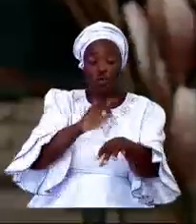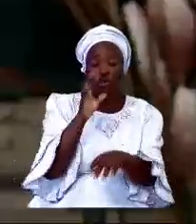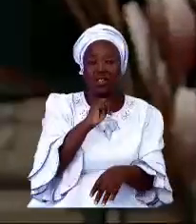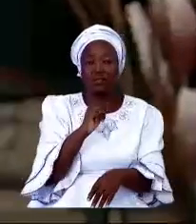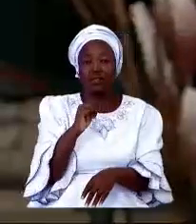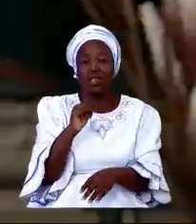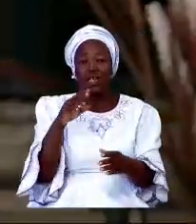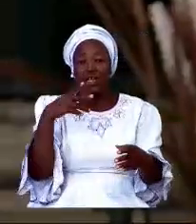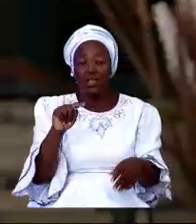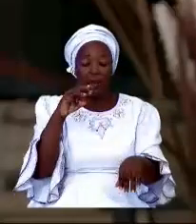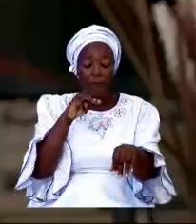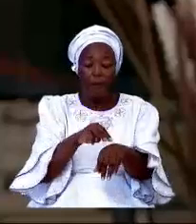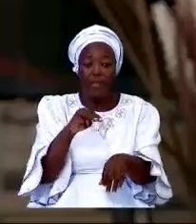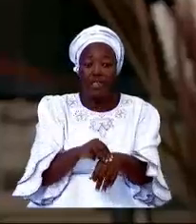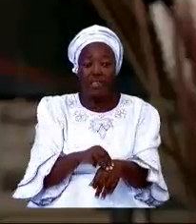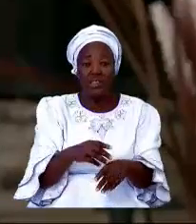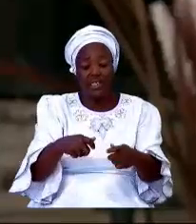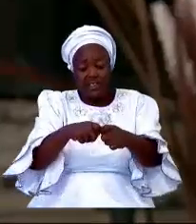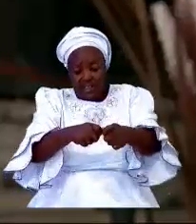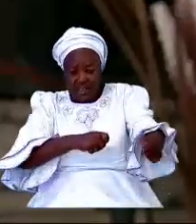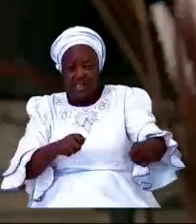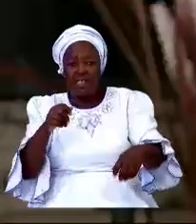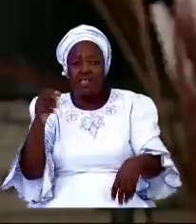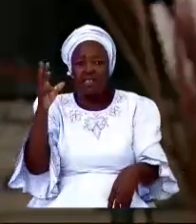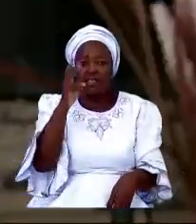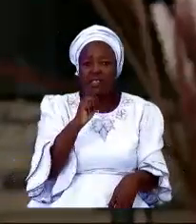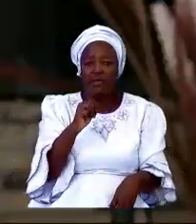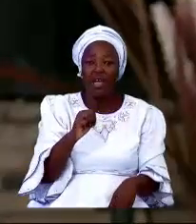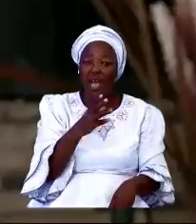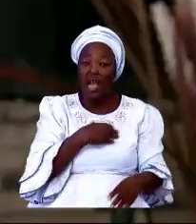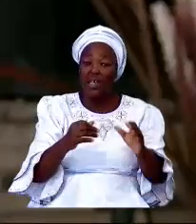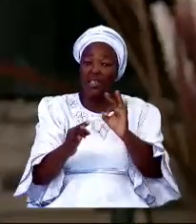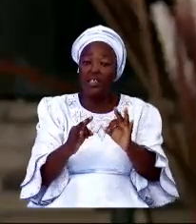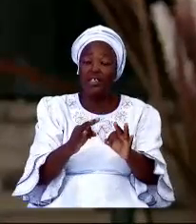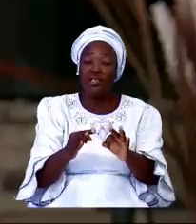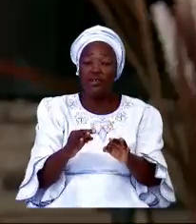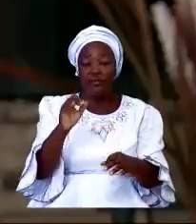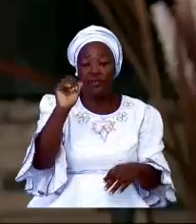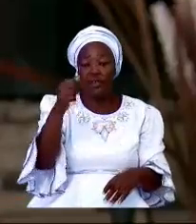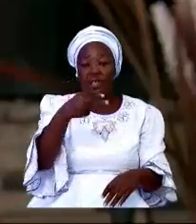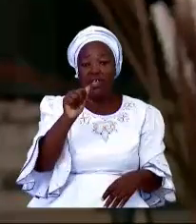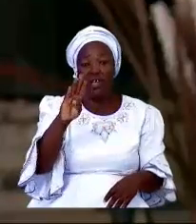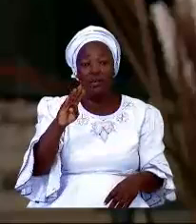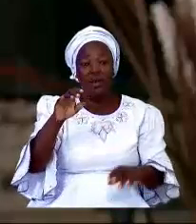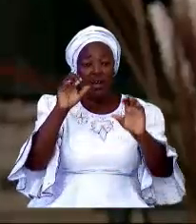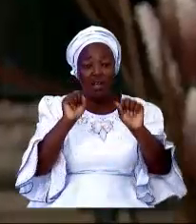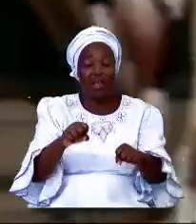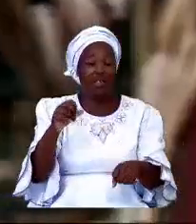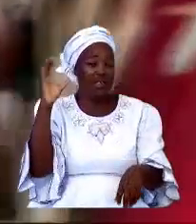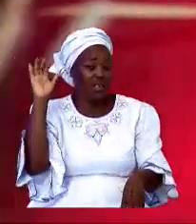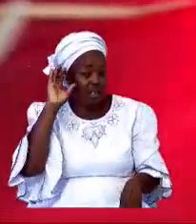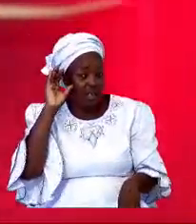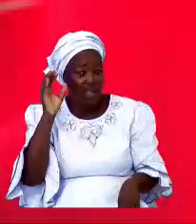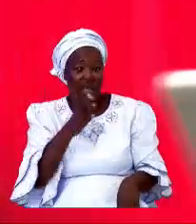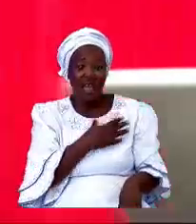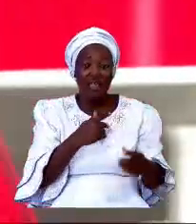him. The message pinched him. The message pierced him. And if